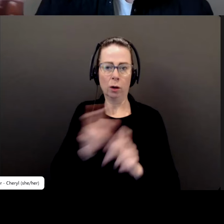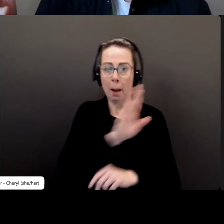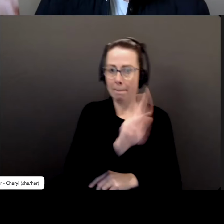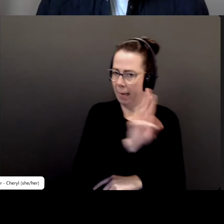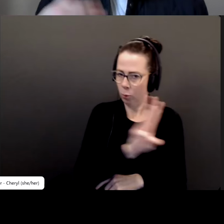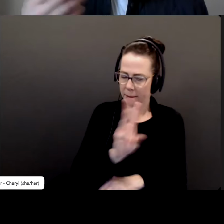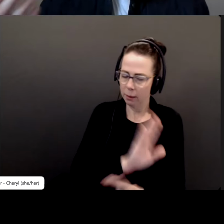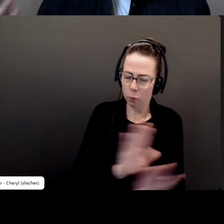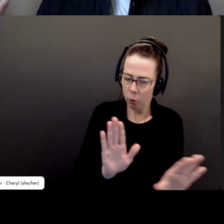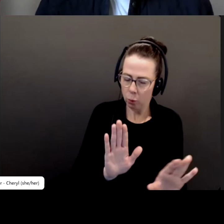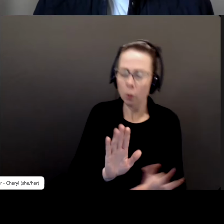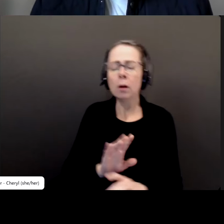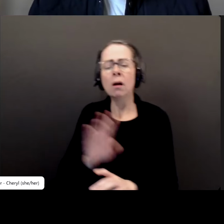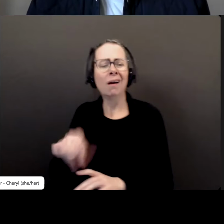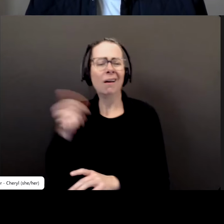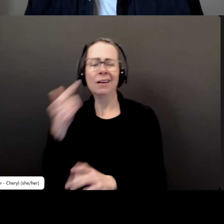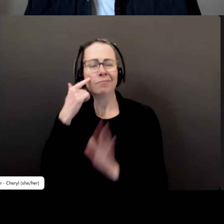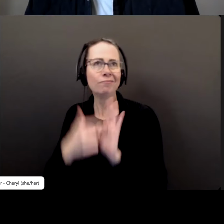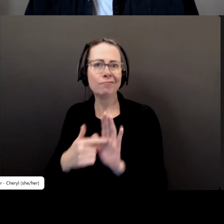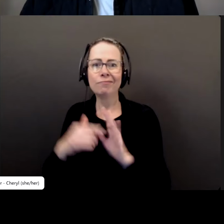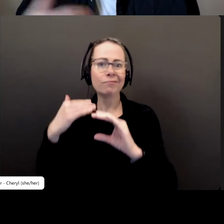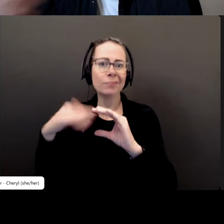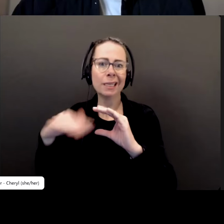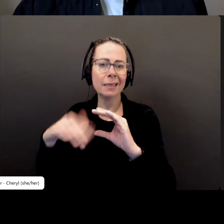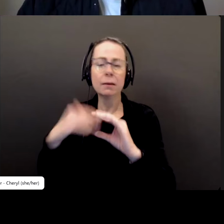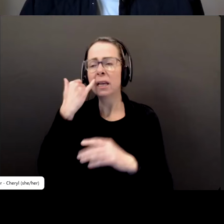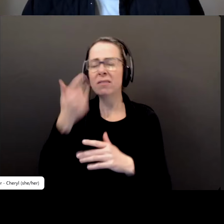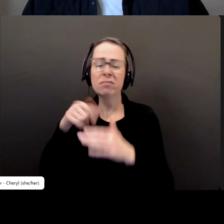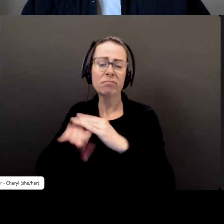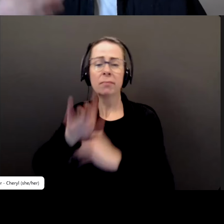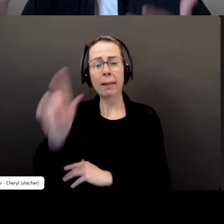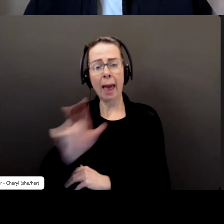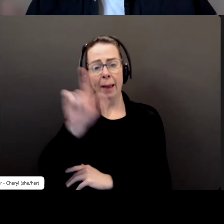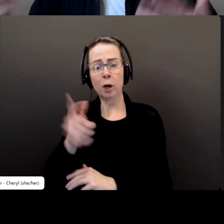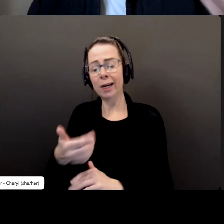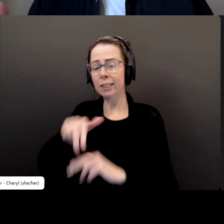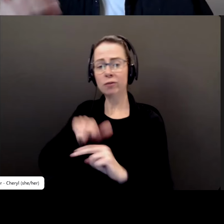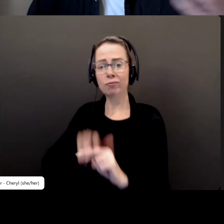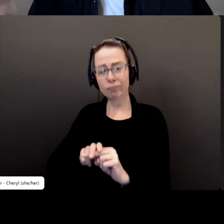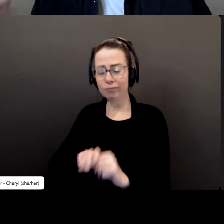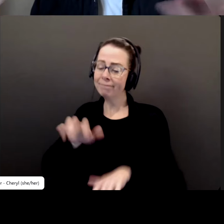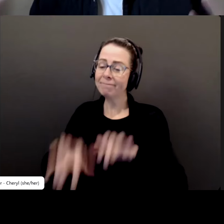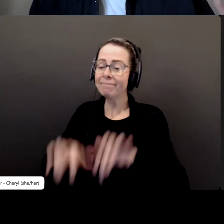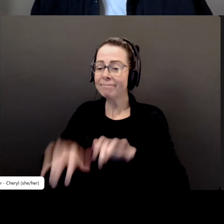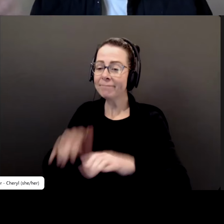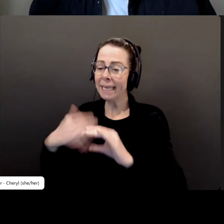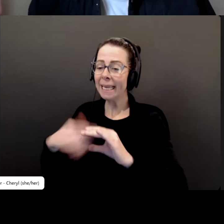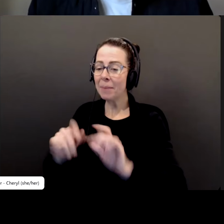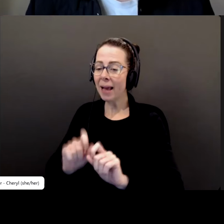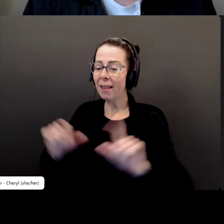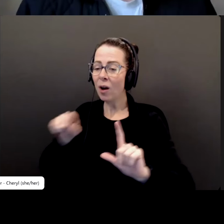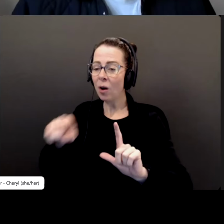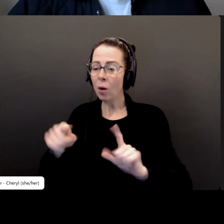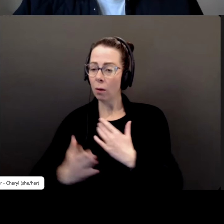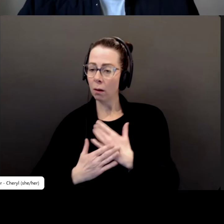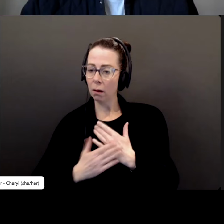let's say you're even just logging onto email at a library. And it says this website uses cookies, da da da. You might not want that. So just